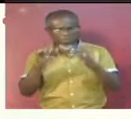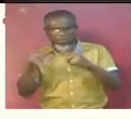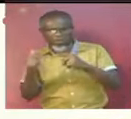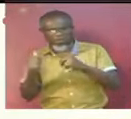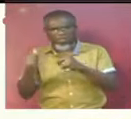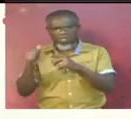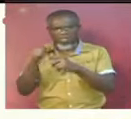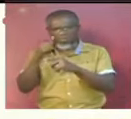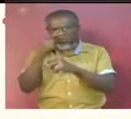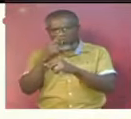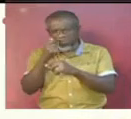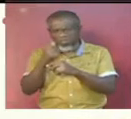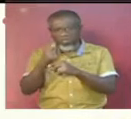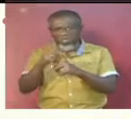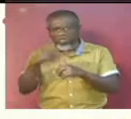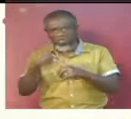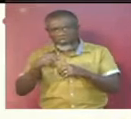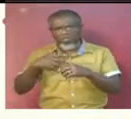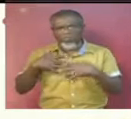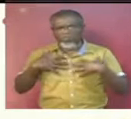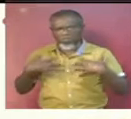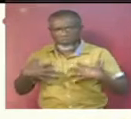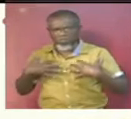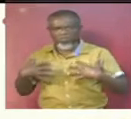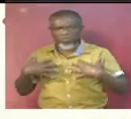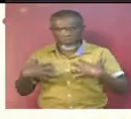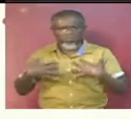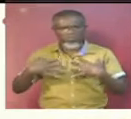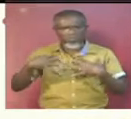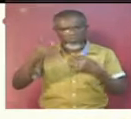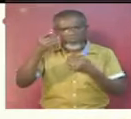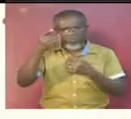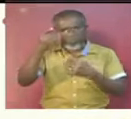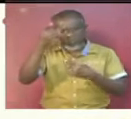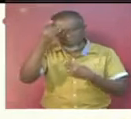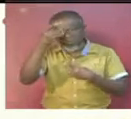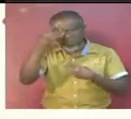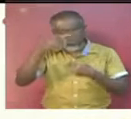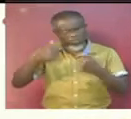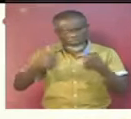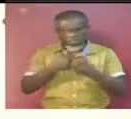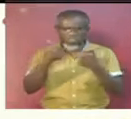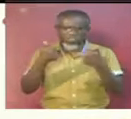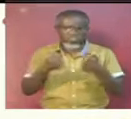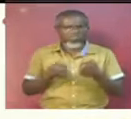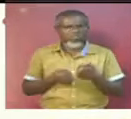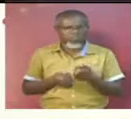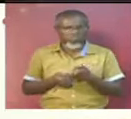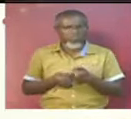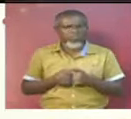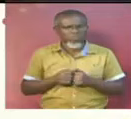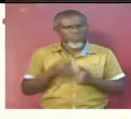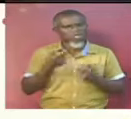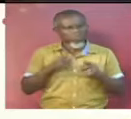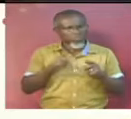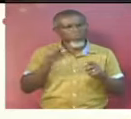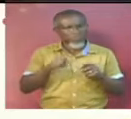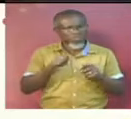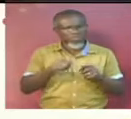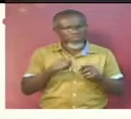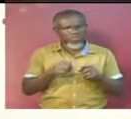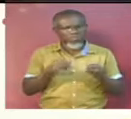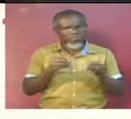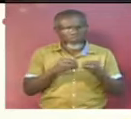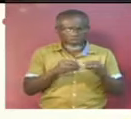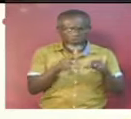the testing for other respiratory viruses has, quite correctly, been hampered to some extent by the resource